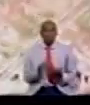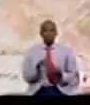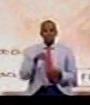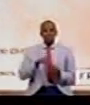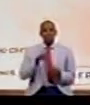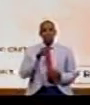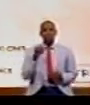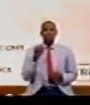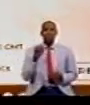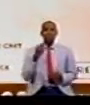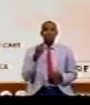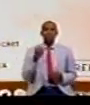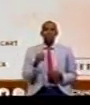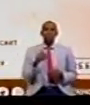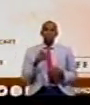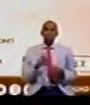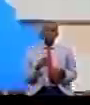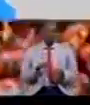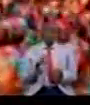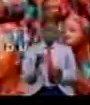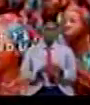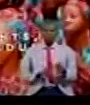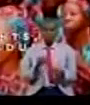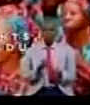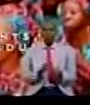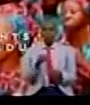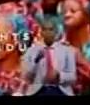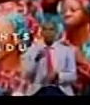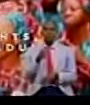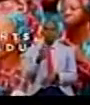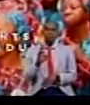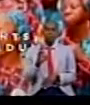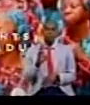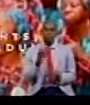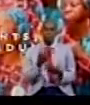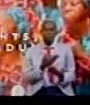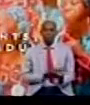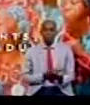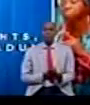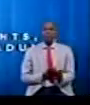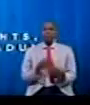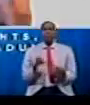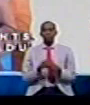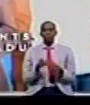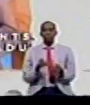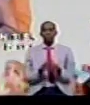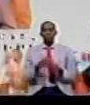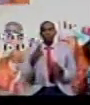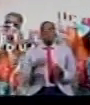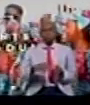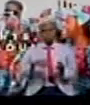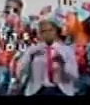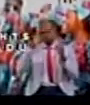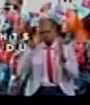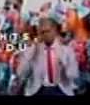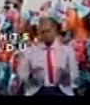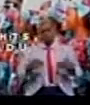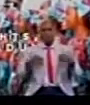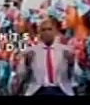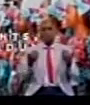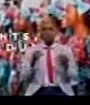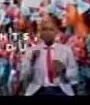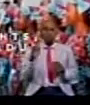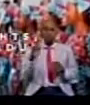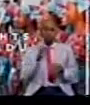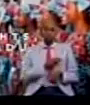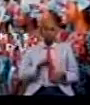tonight. Open your mouth and up and celebrate God in your soul, celebrating. In your spirit, celebrating. In